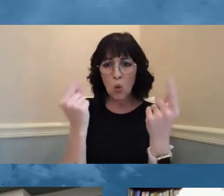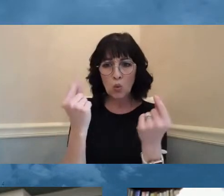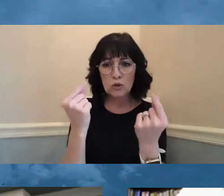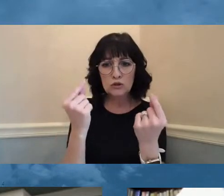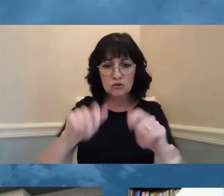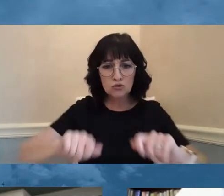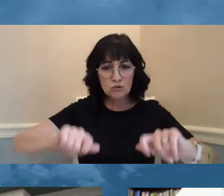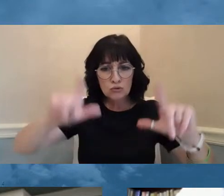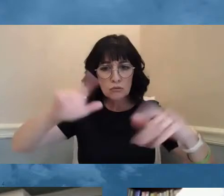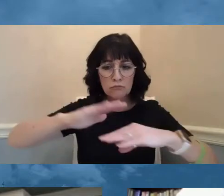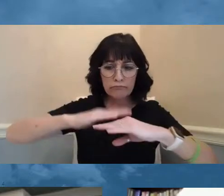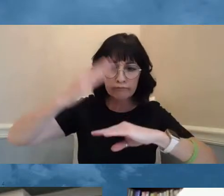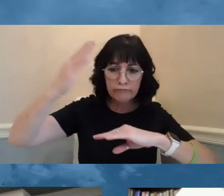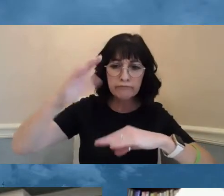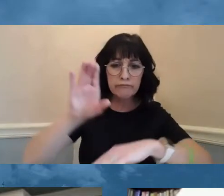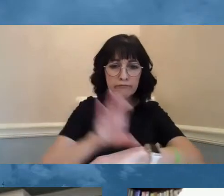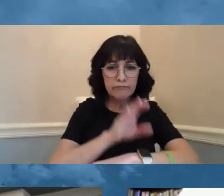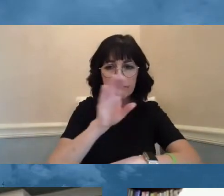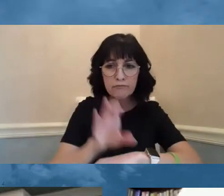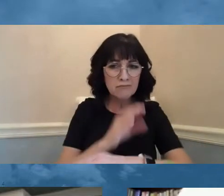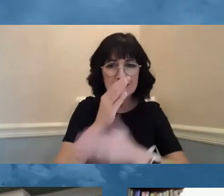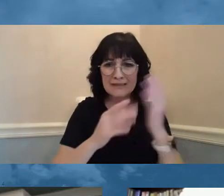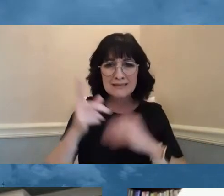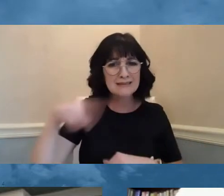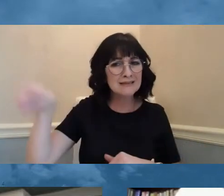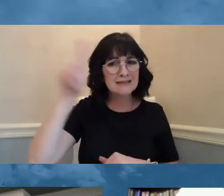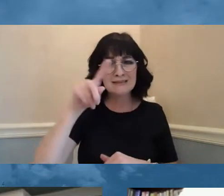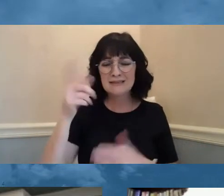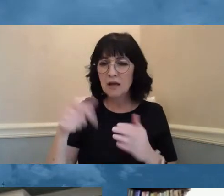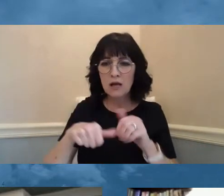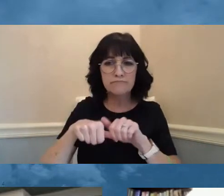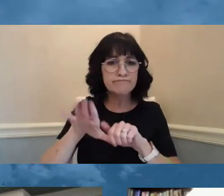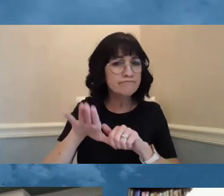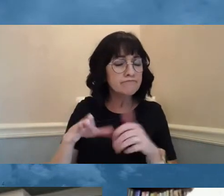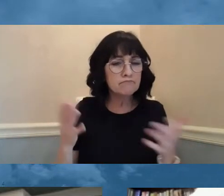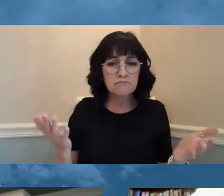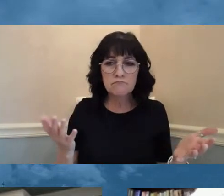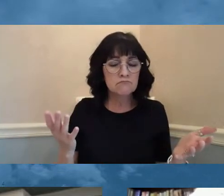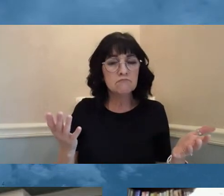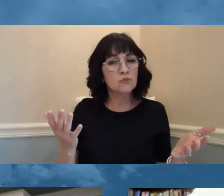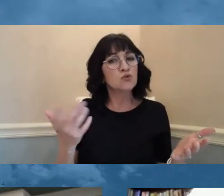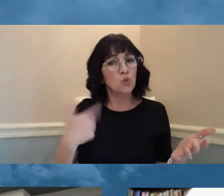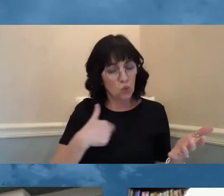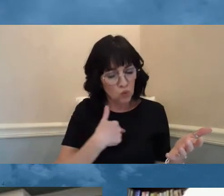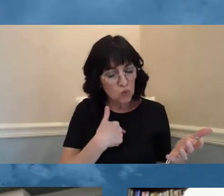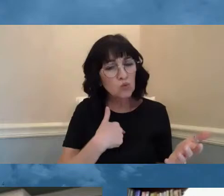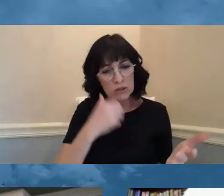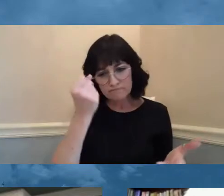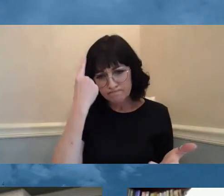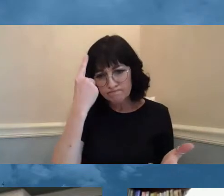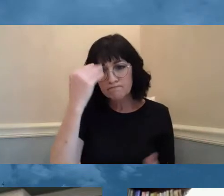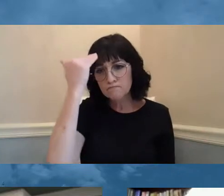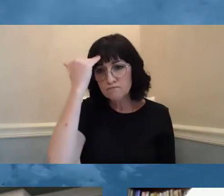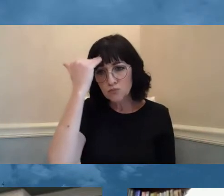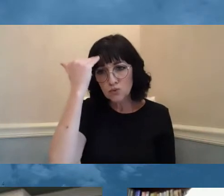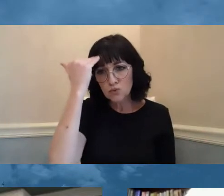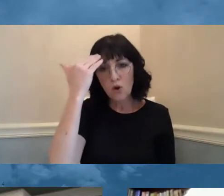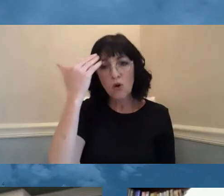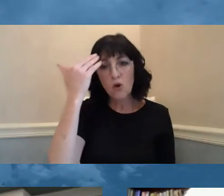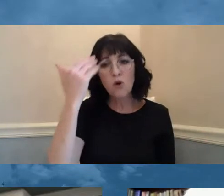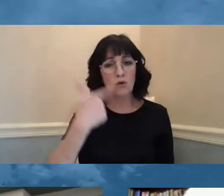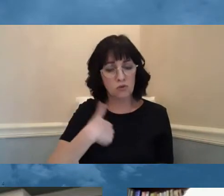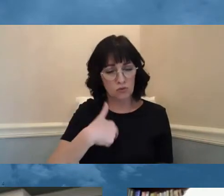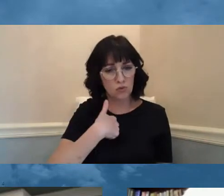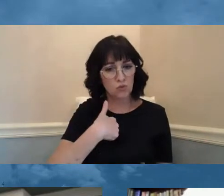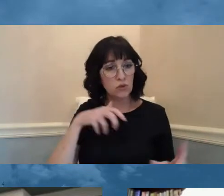through the state to sign up are through the internet. And so we're taking those signups directly to people through